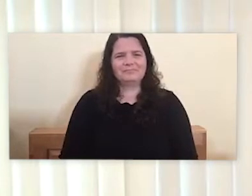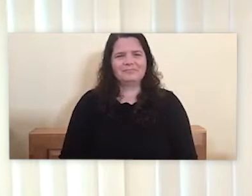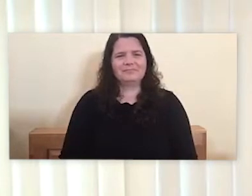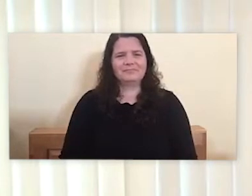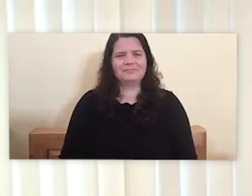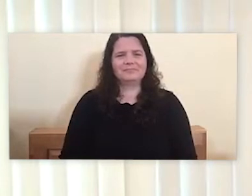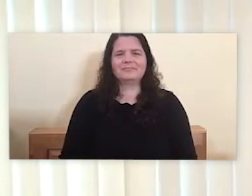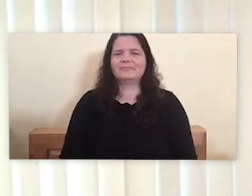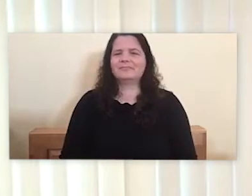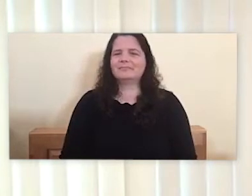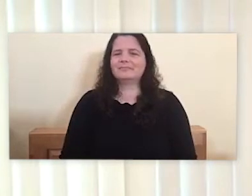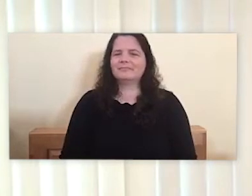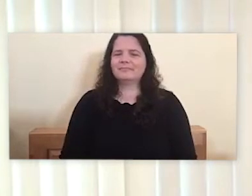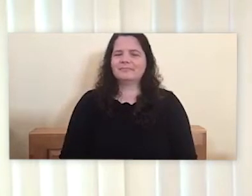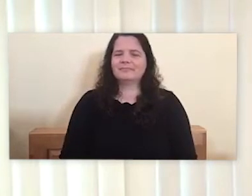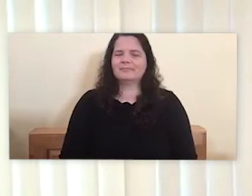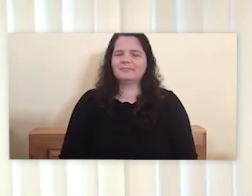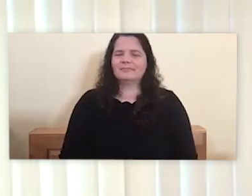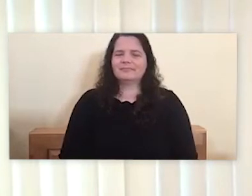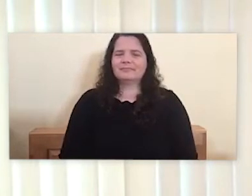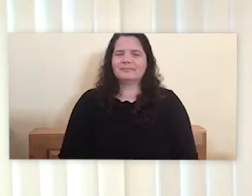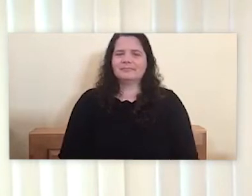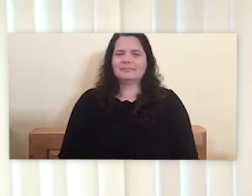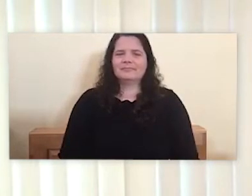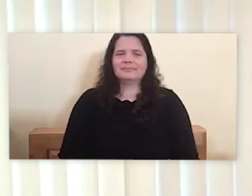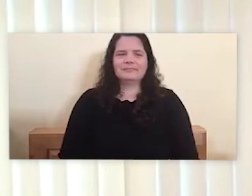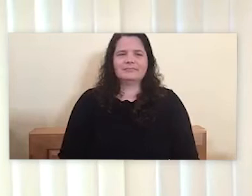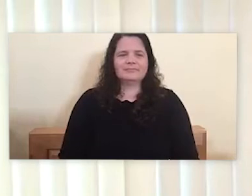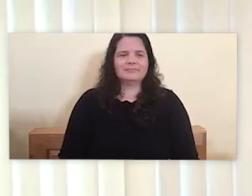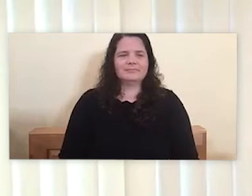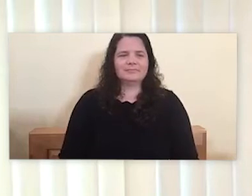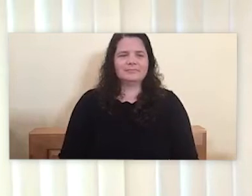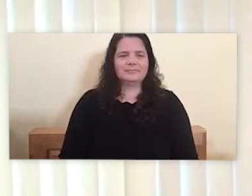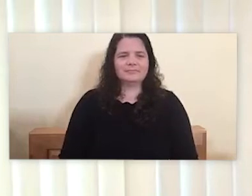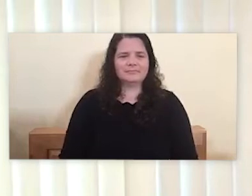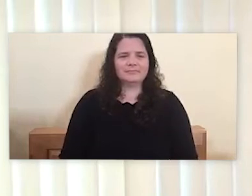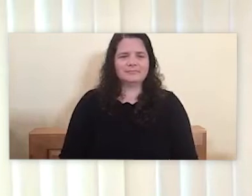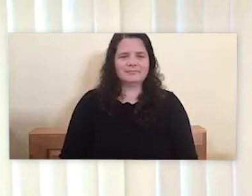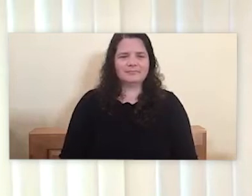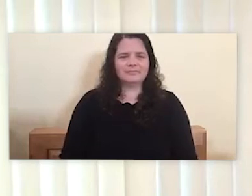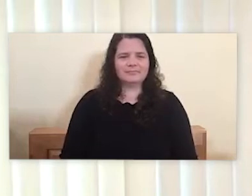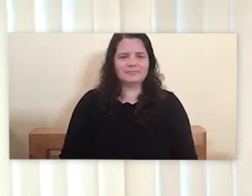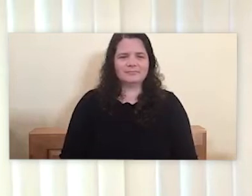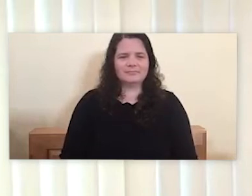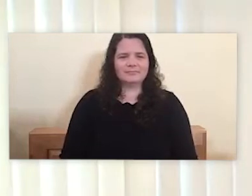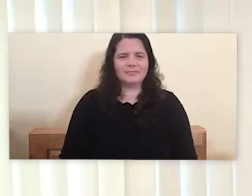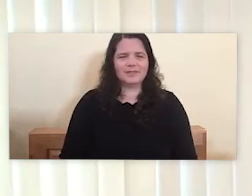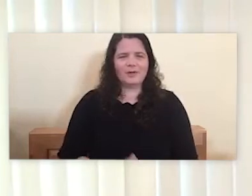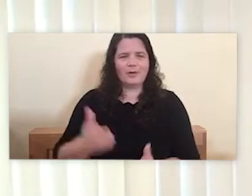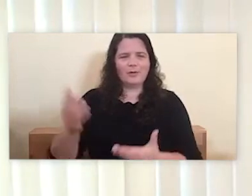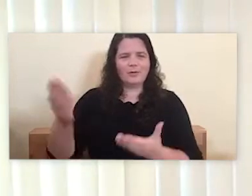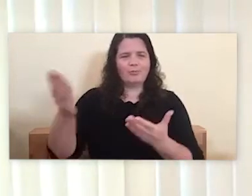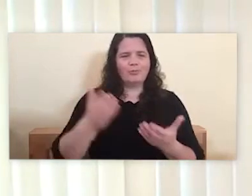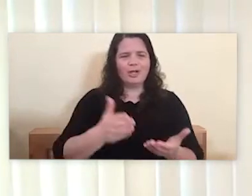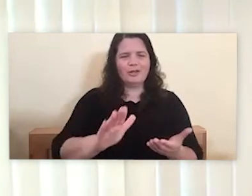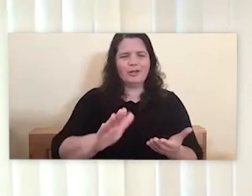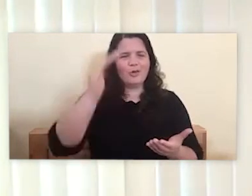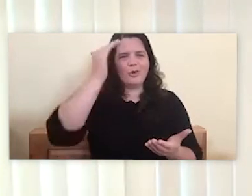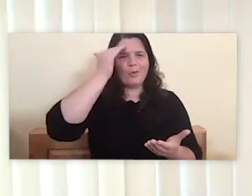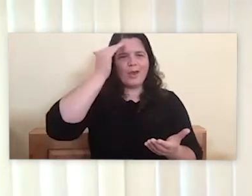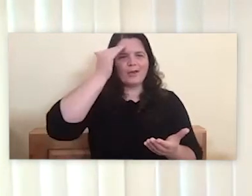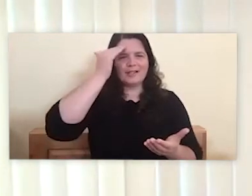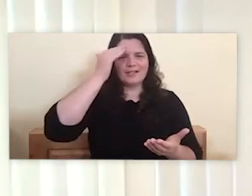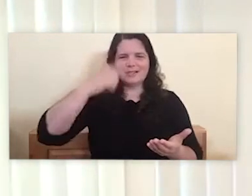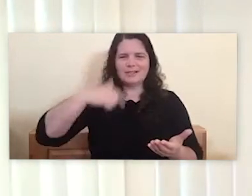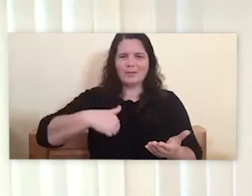So perhaps bringing along the awareness that we're here together, even as you move